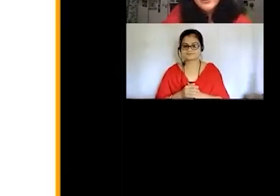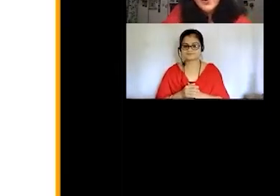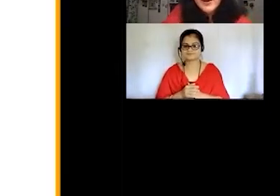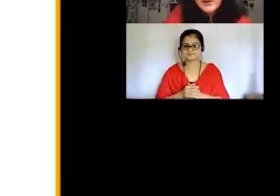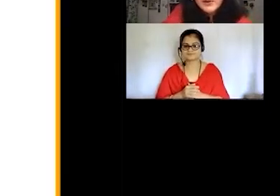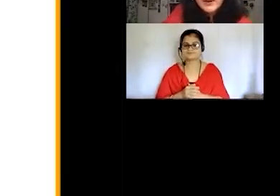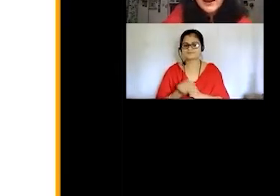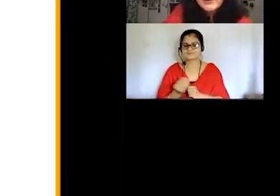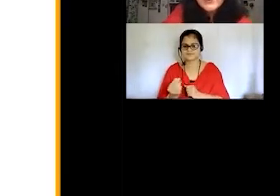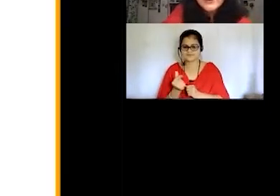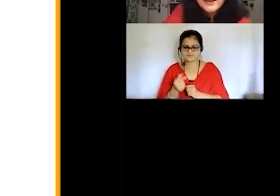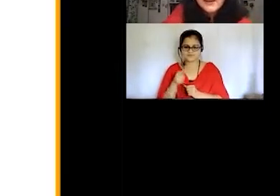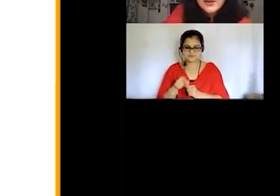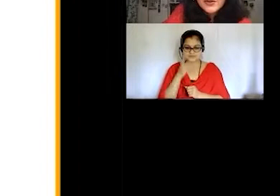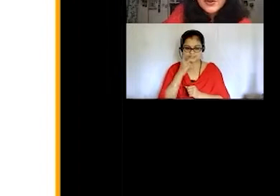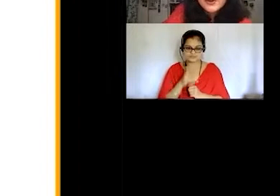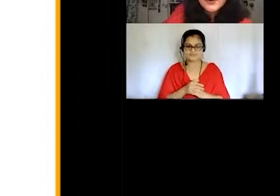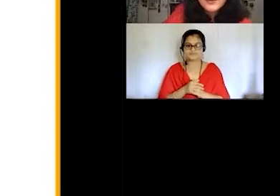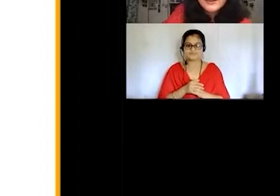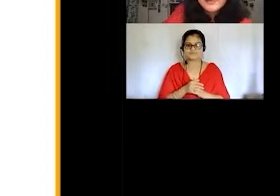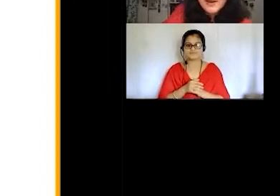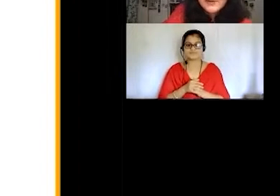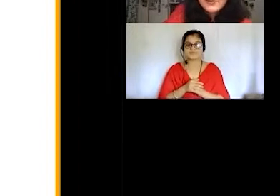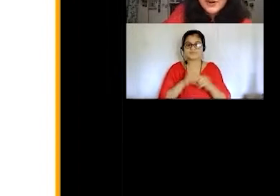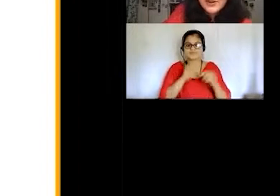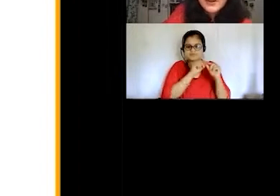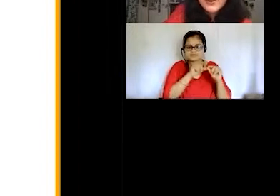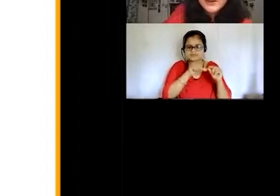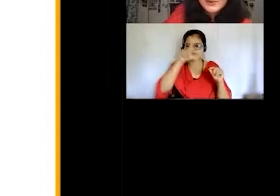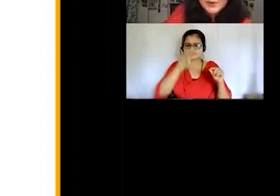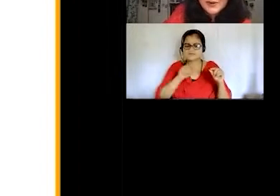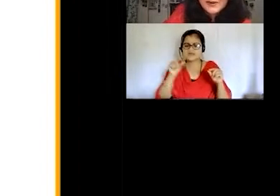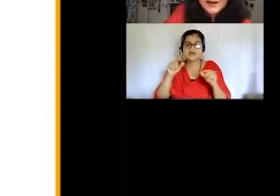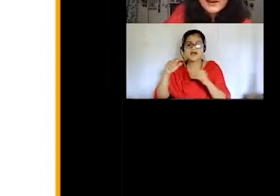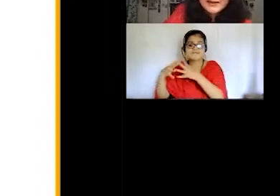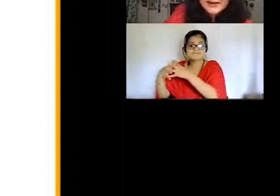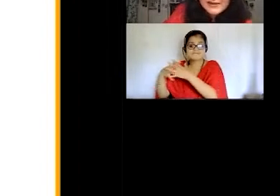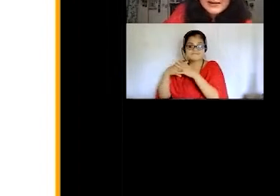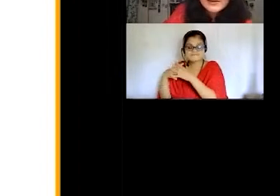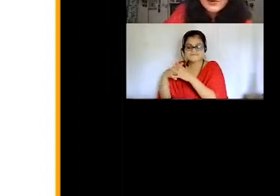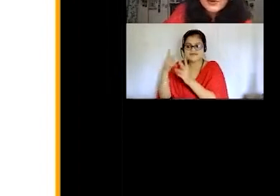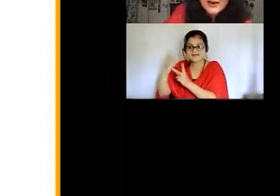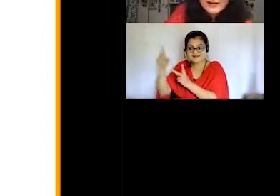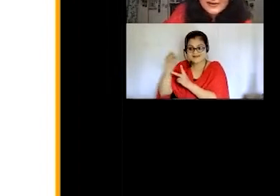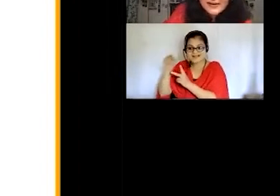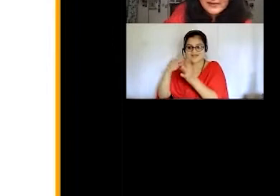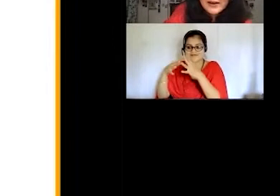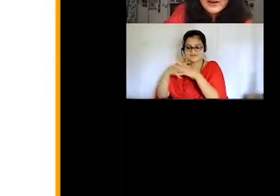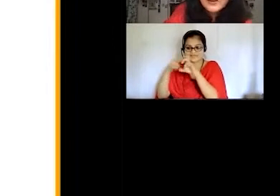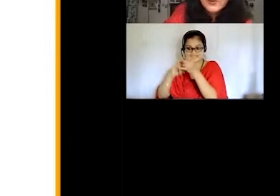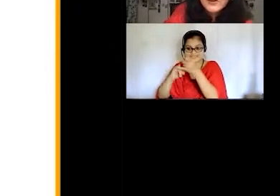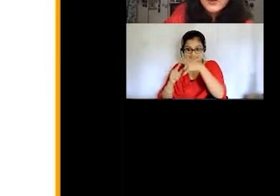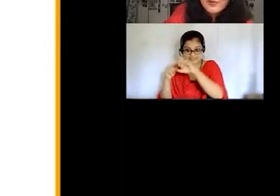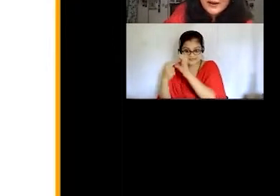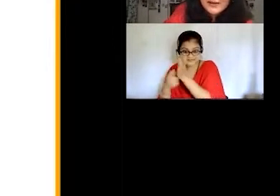A quick look at the illustration on the expansive range in Western music. This is a chromatic scale.